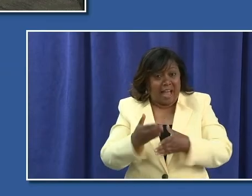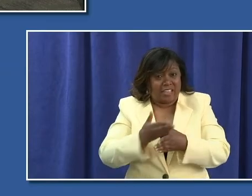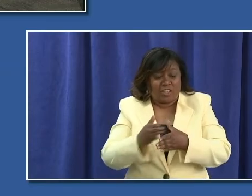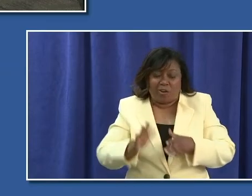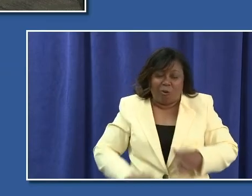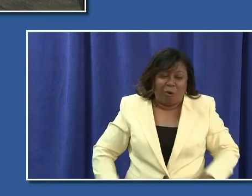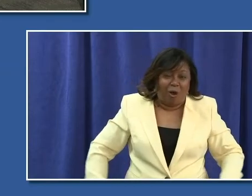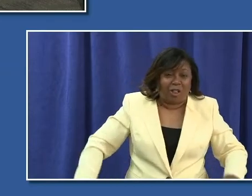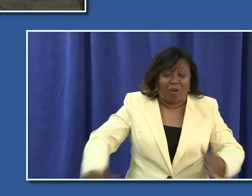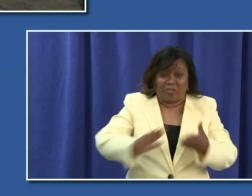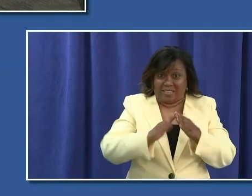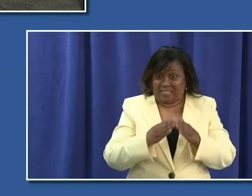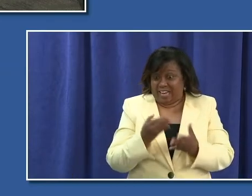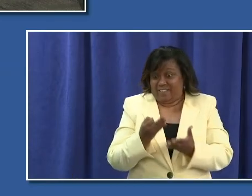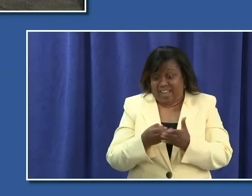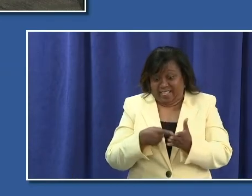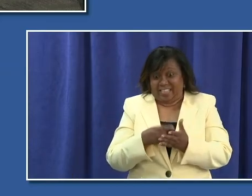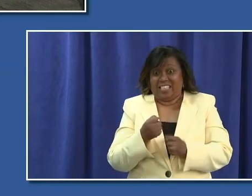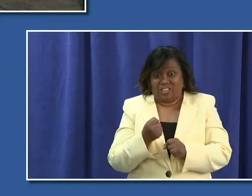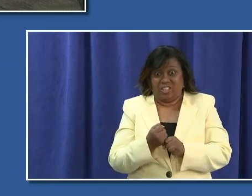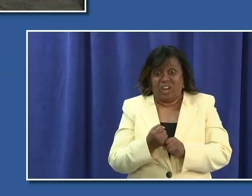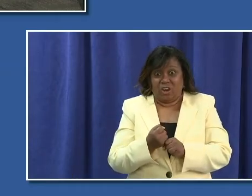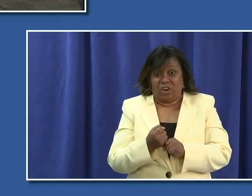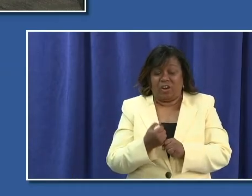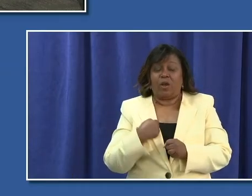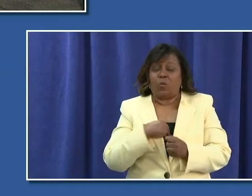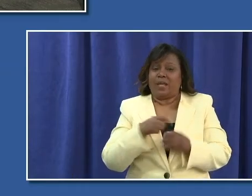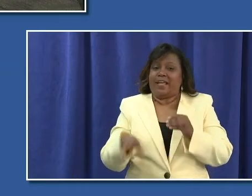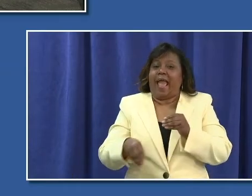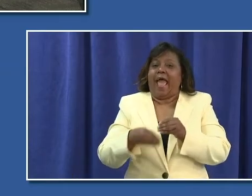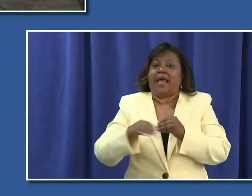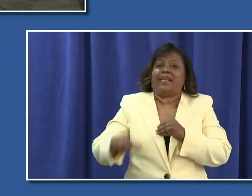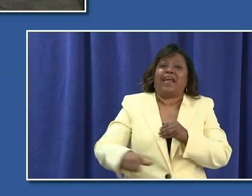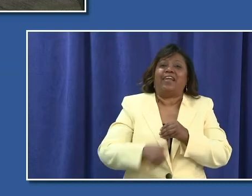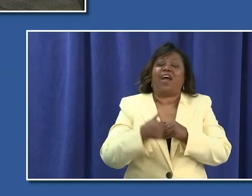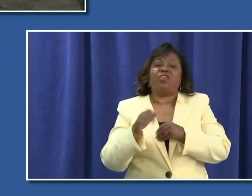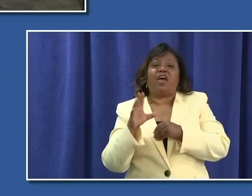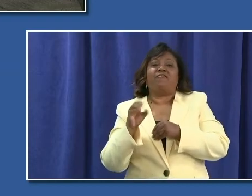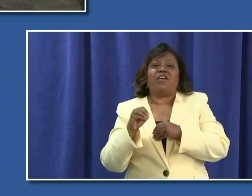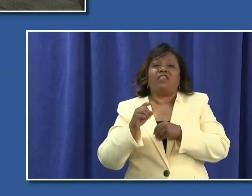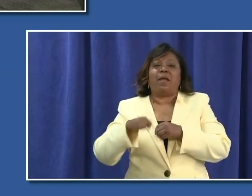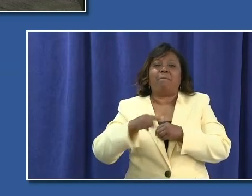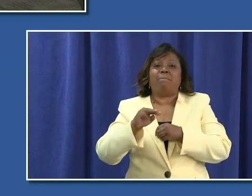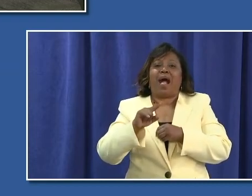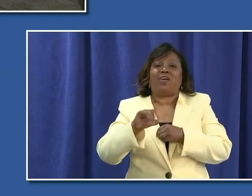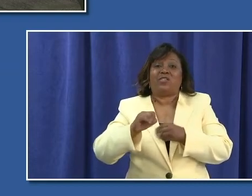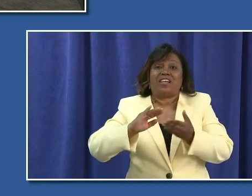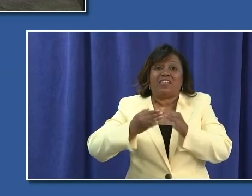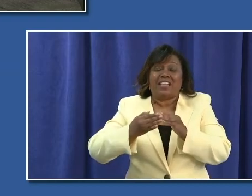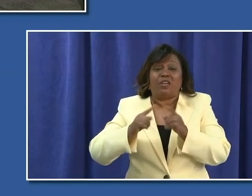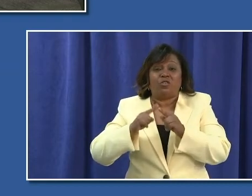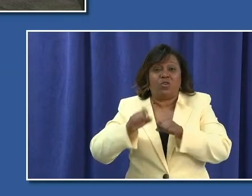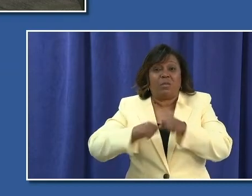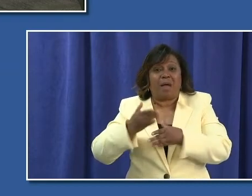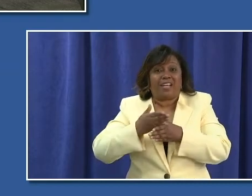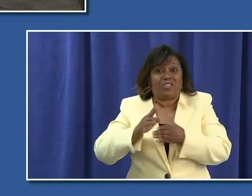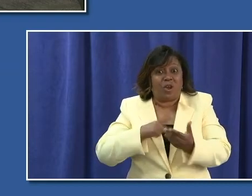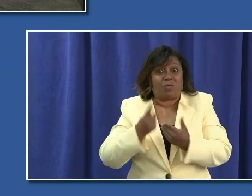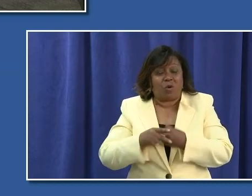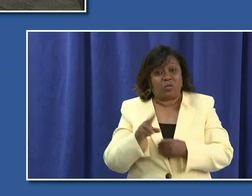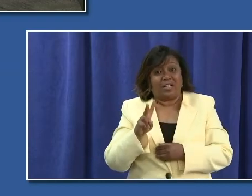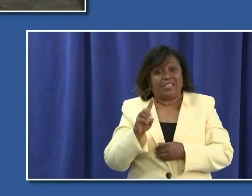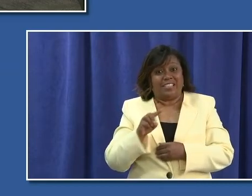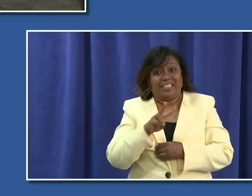all across the city. And in fact, this year, we added another 50 miles of city to our bike share program. So